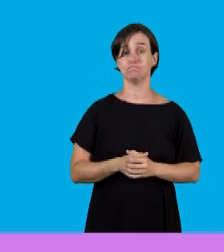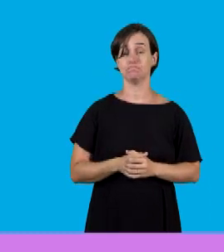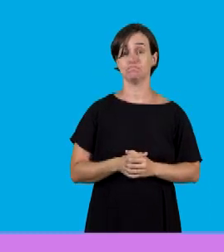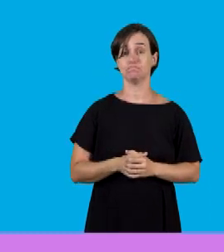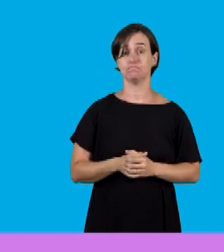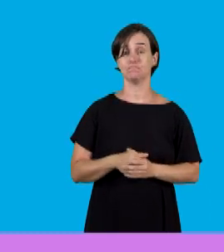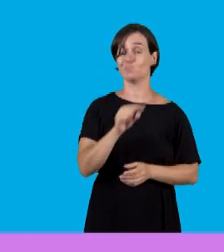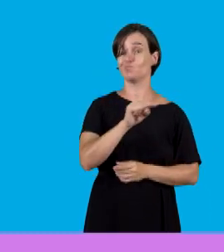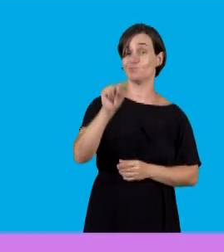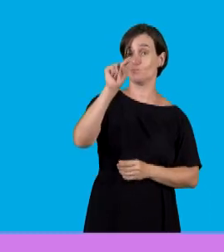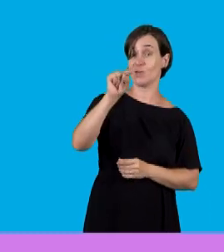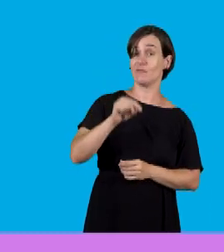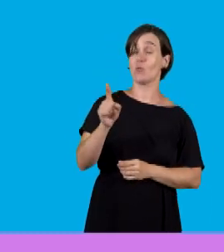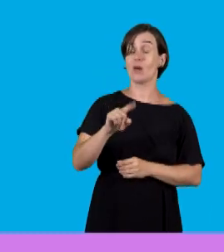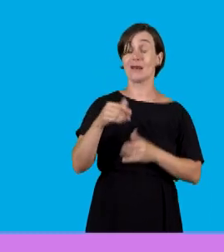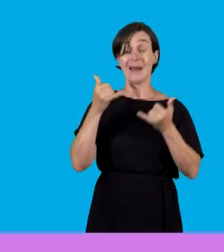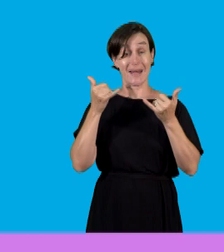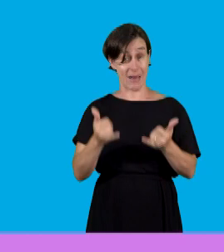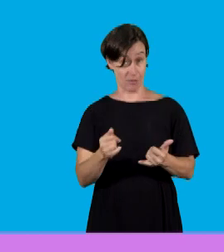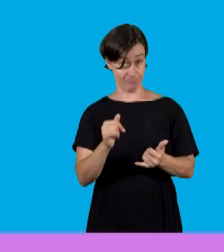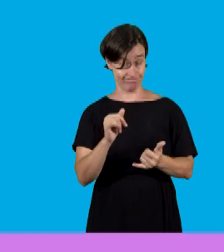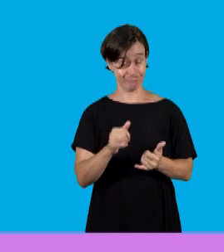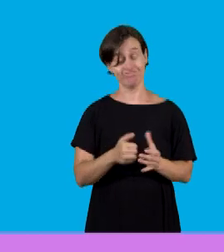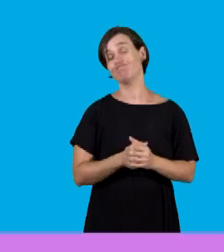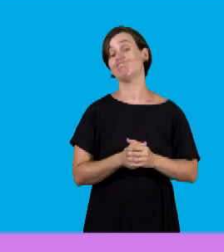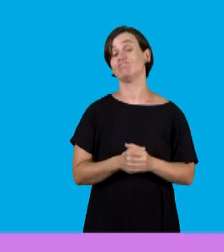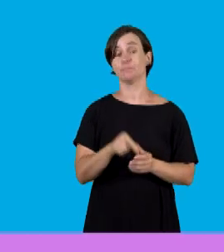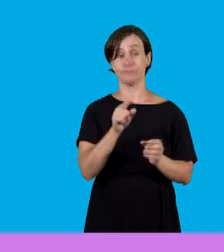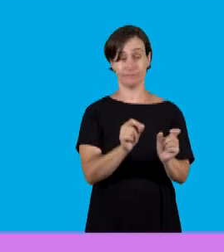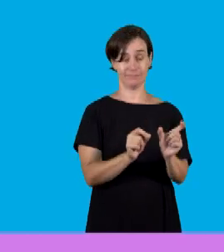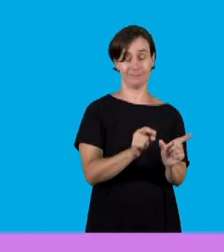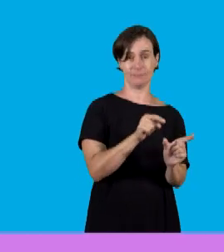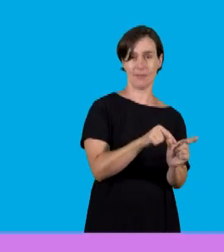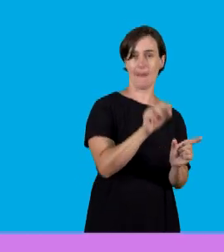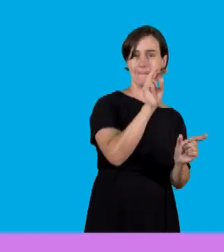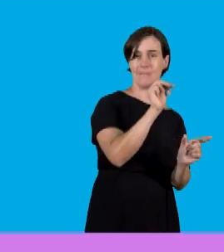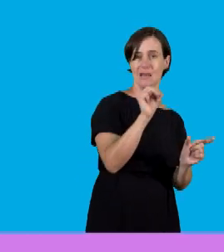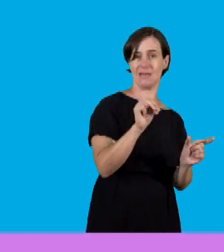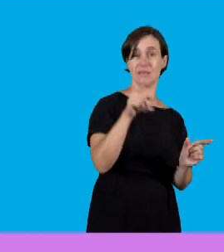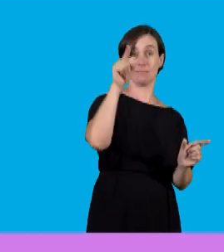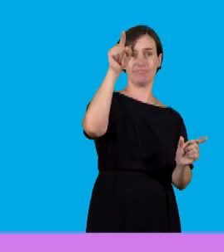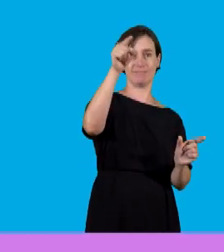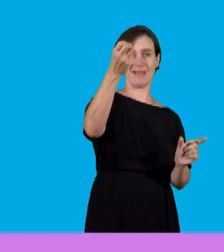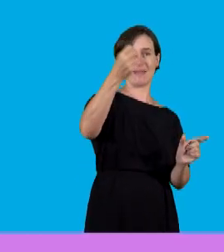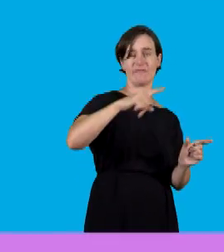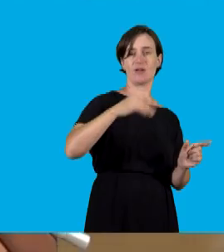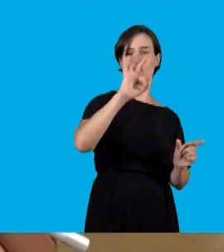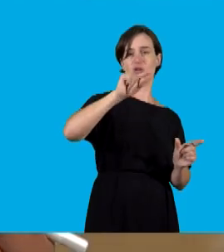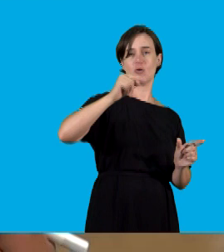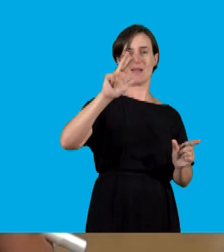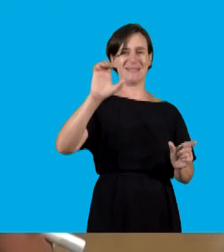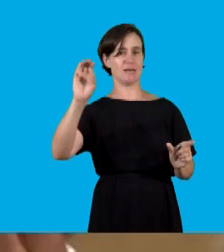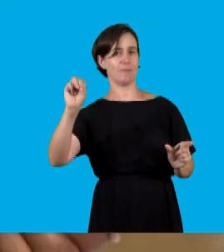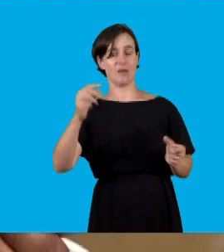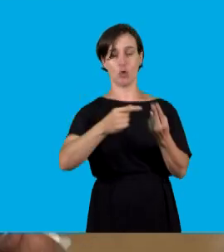3.8 centimeter divided by. Now, when we check the bar length does not have the same units as our measured breadth. So we cannot divide units that are not